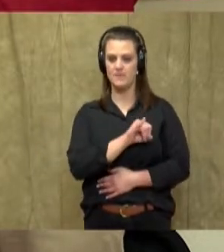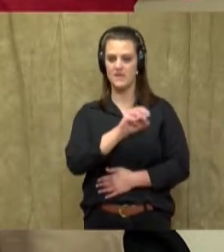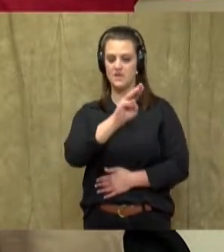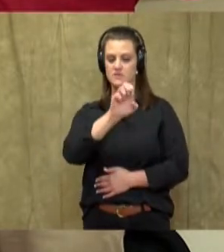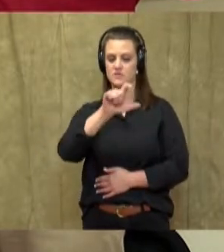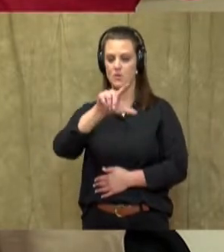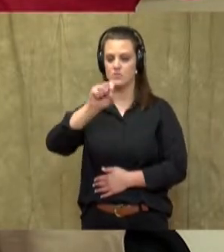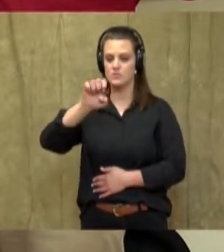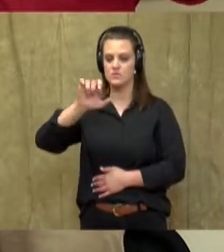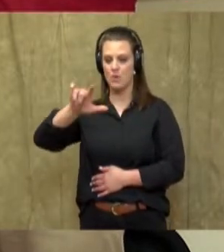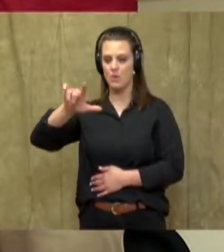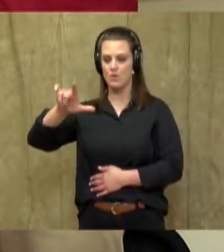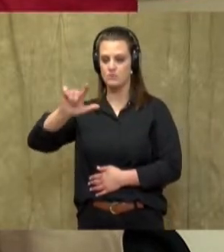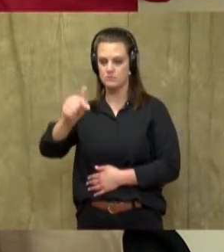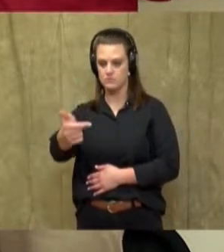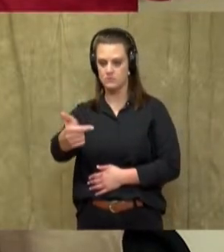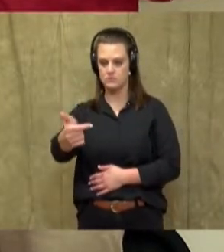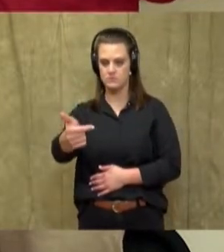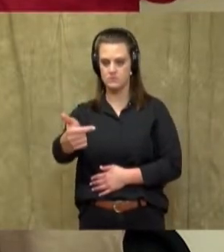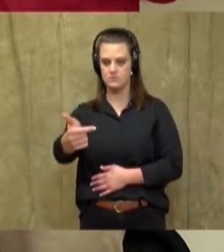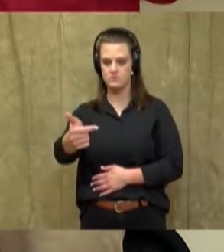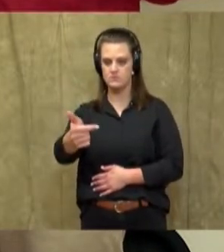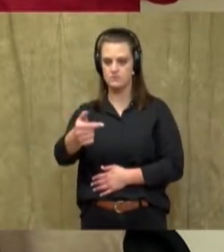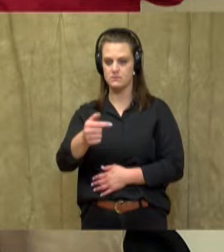Me, so, so.